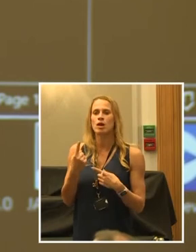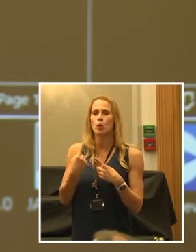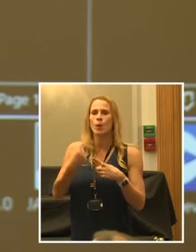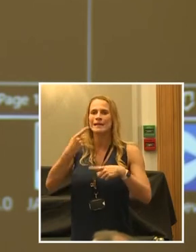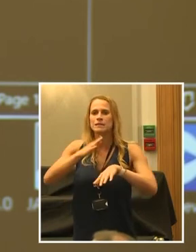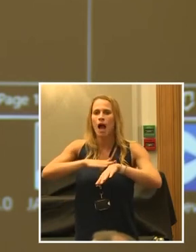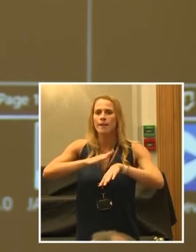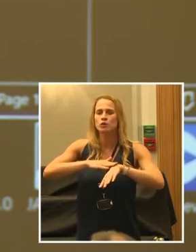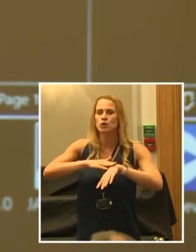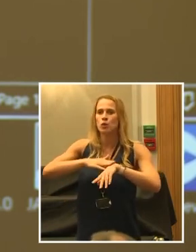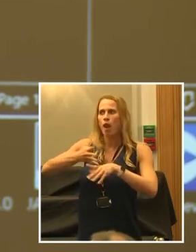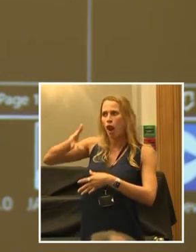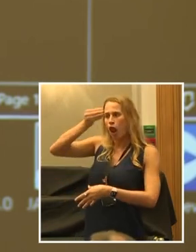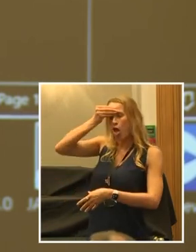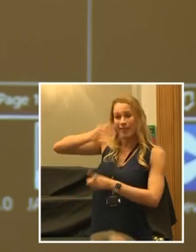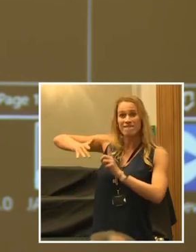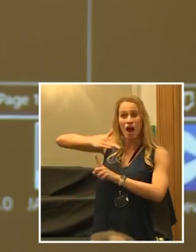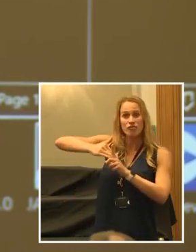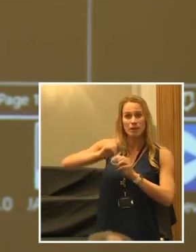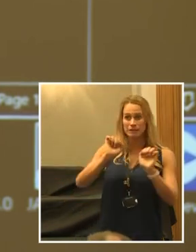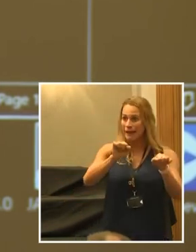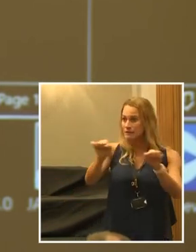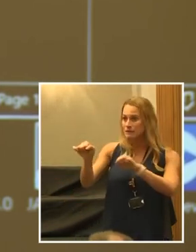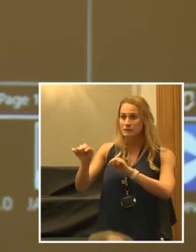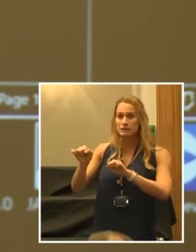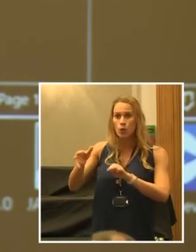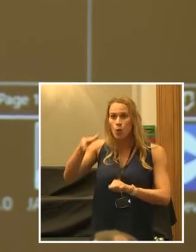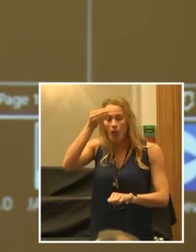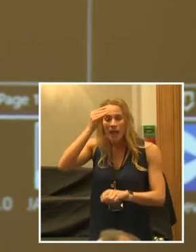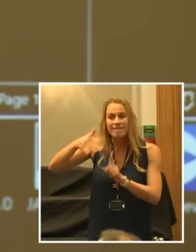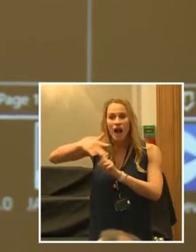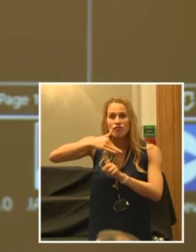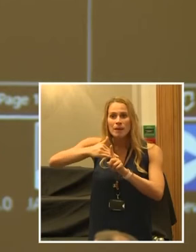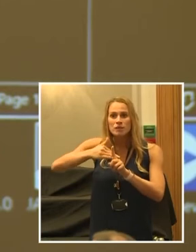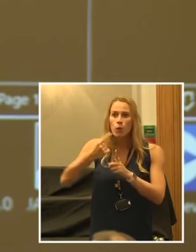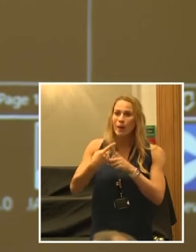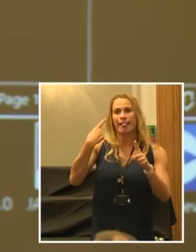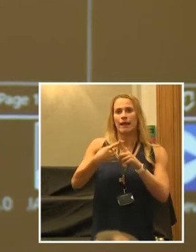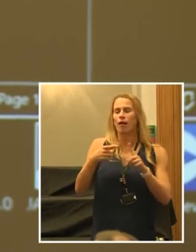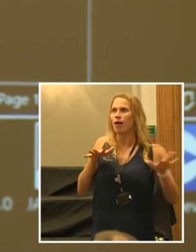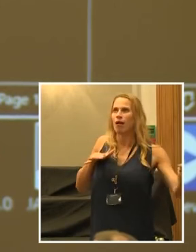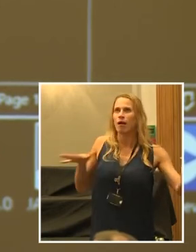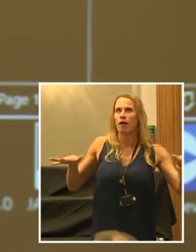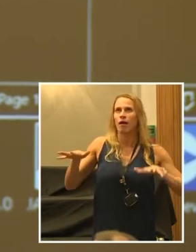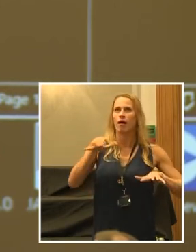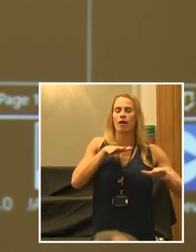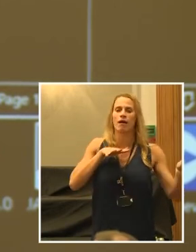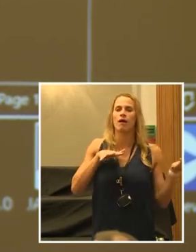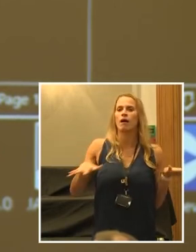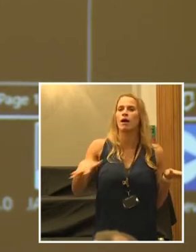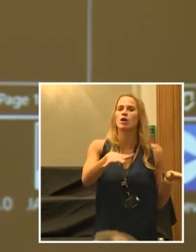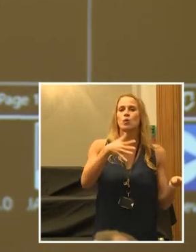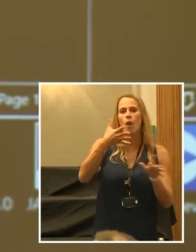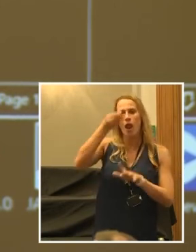minds. Would you agree? If you agree, give me a clap. All right, we're on the same page. Beautiful, beautiful. So the difference